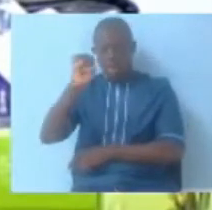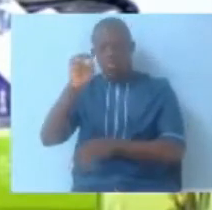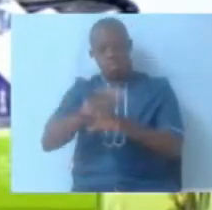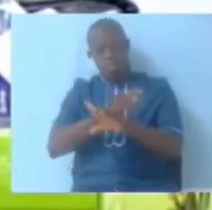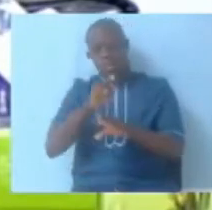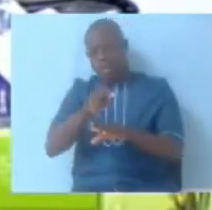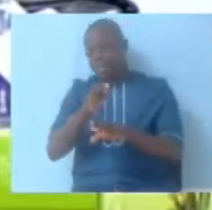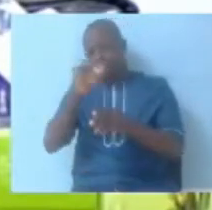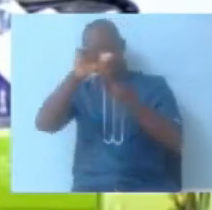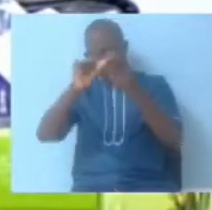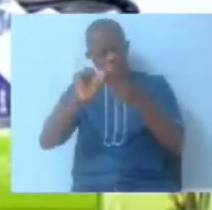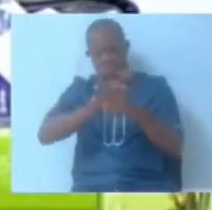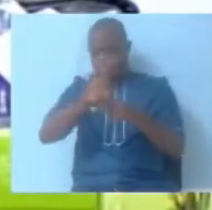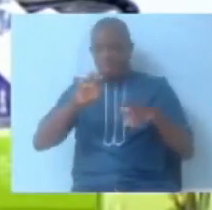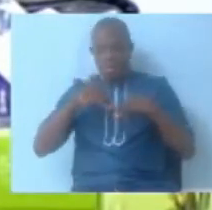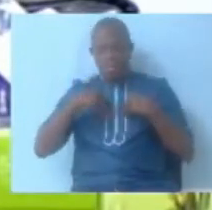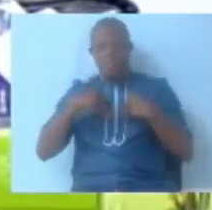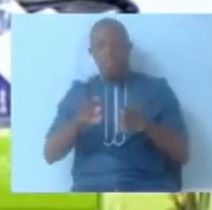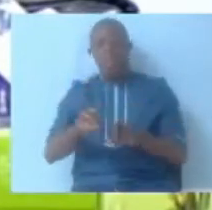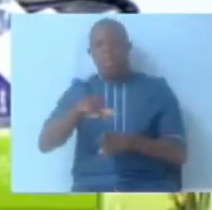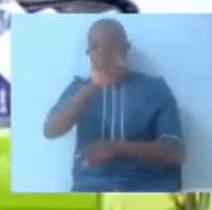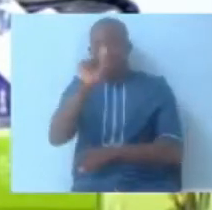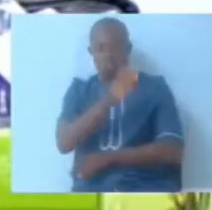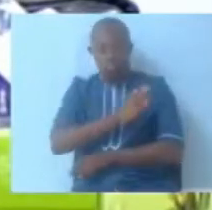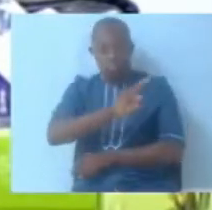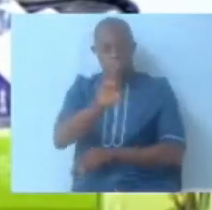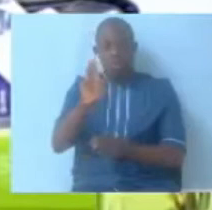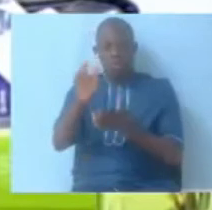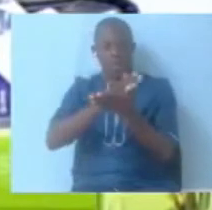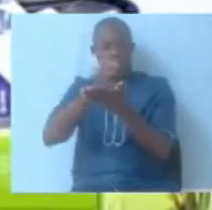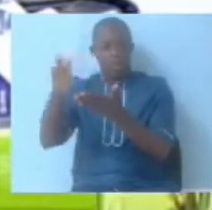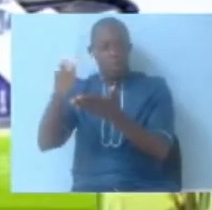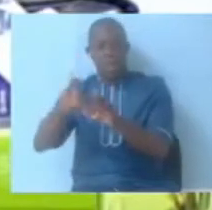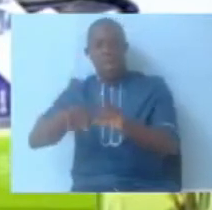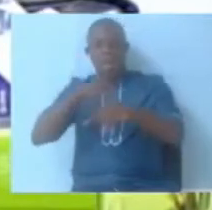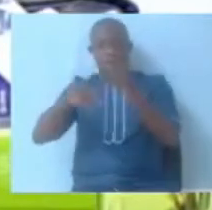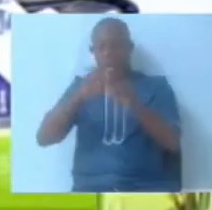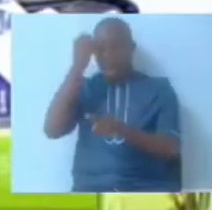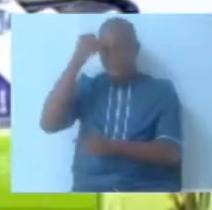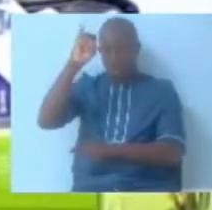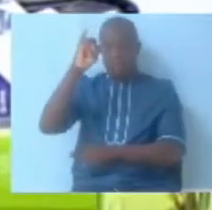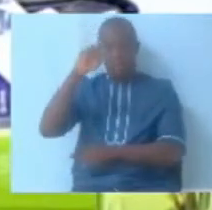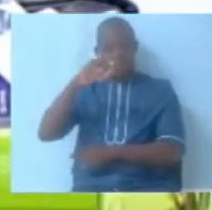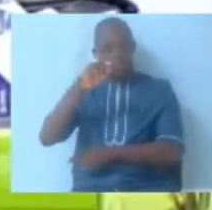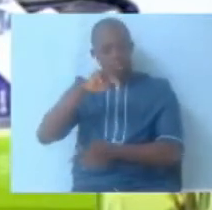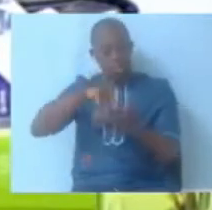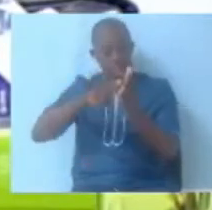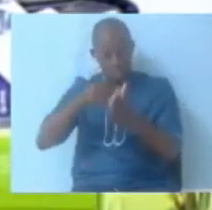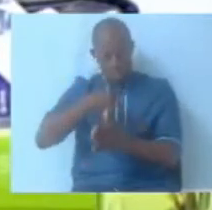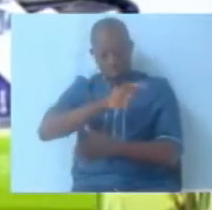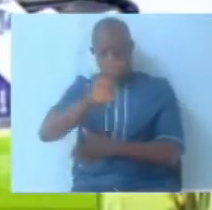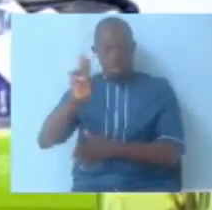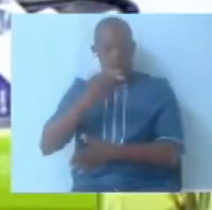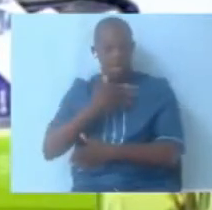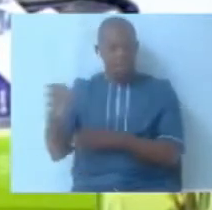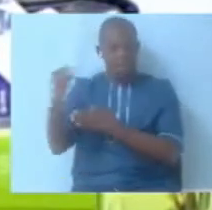bakono mansong ila meta. And I also do not share the opinion that I do not have power to release them. Adu nyimfana mankena miroti